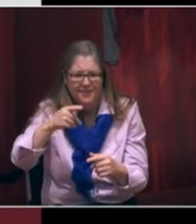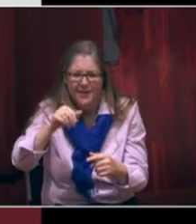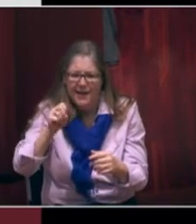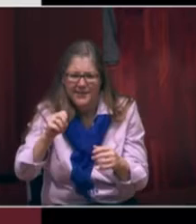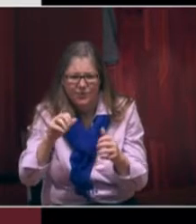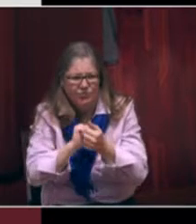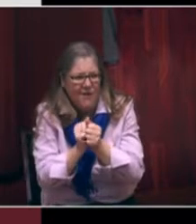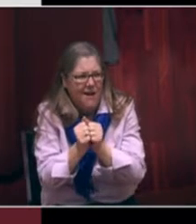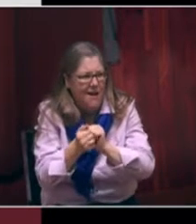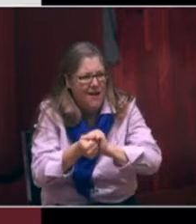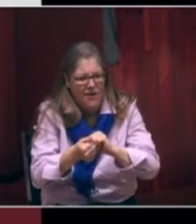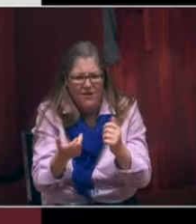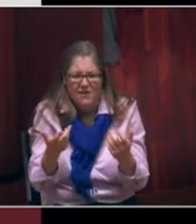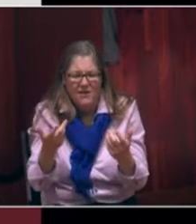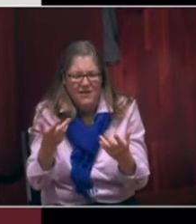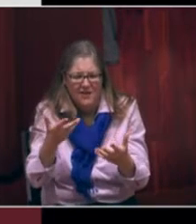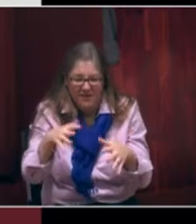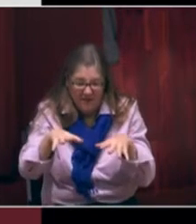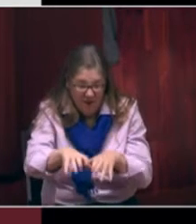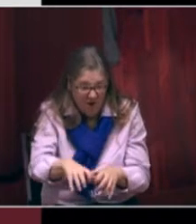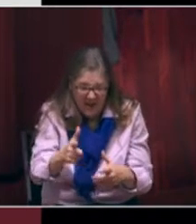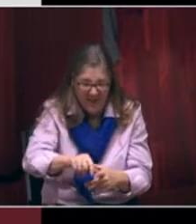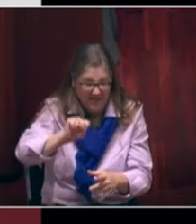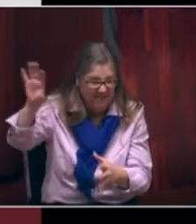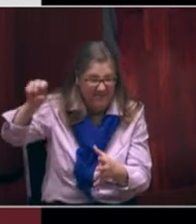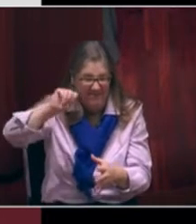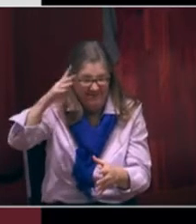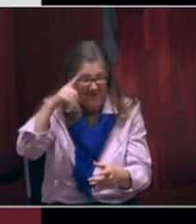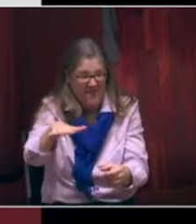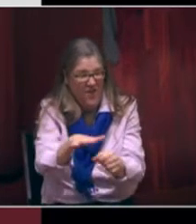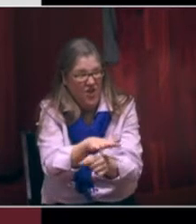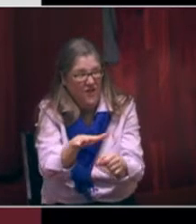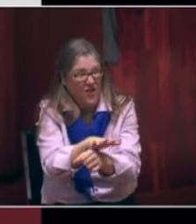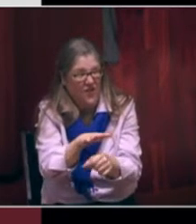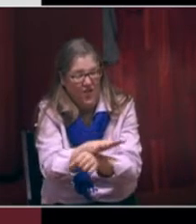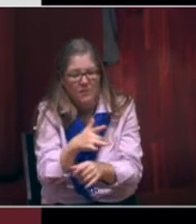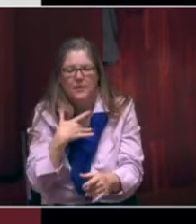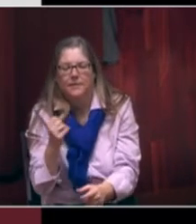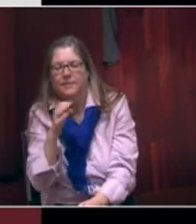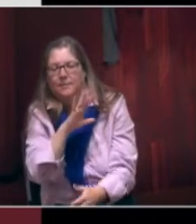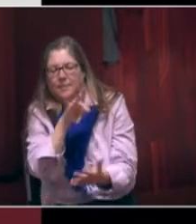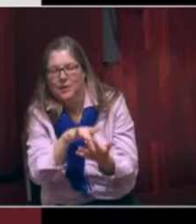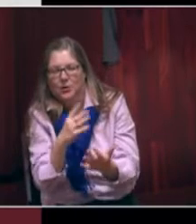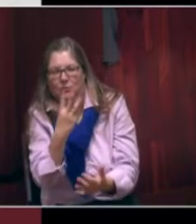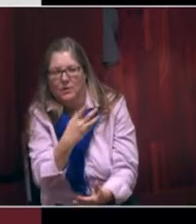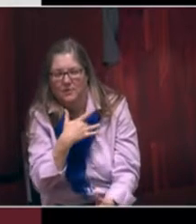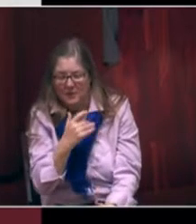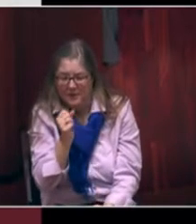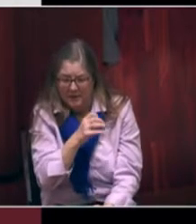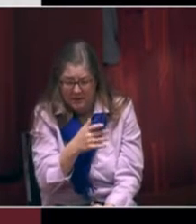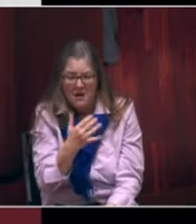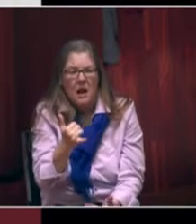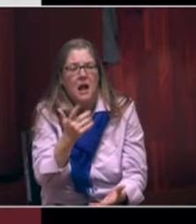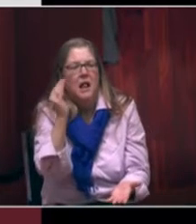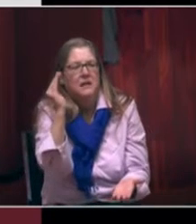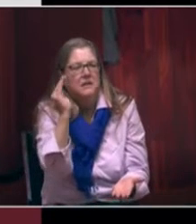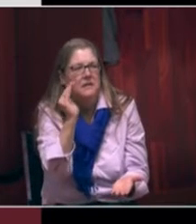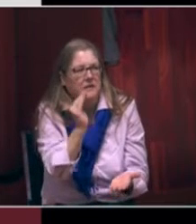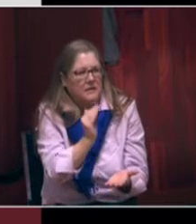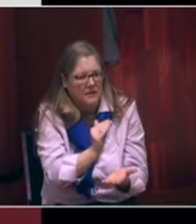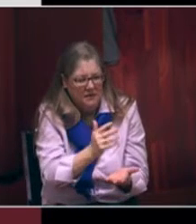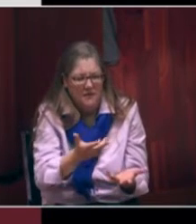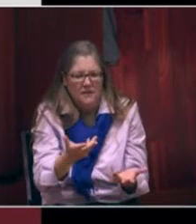ago and shipped off their frozen records to the Midwest, usually it seemed, they're getting less of a benefit